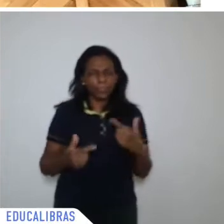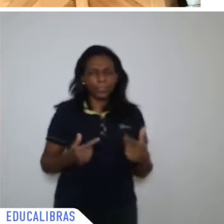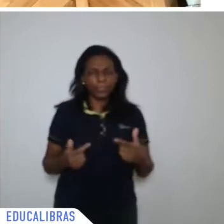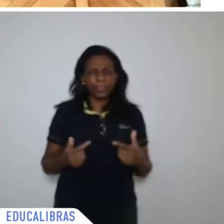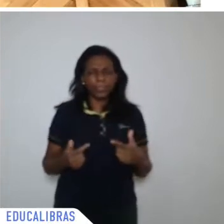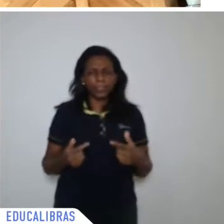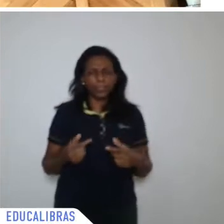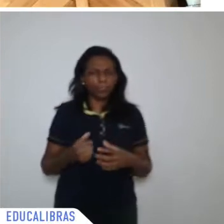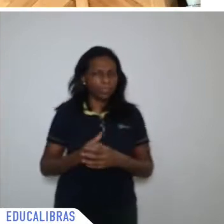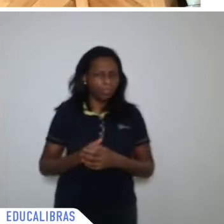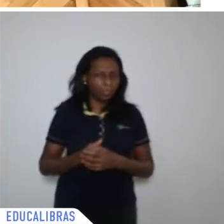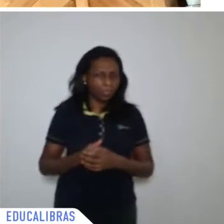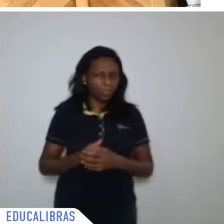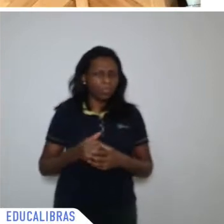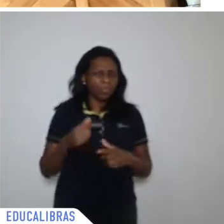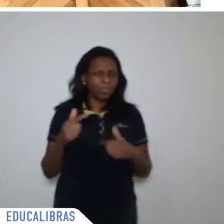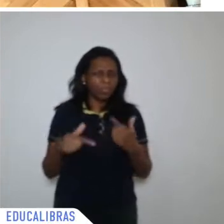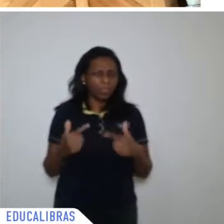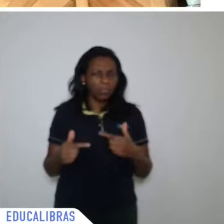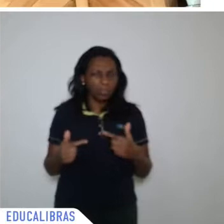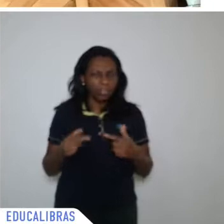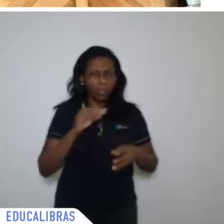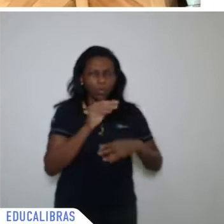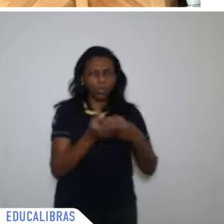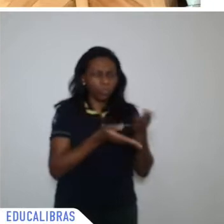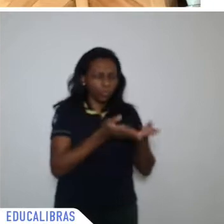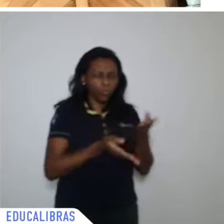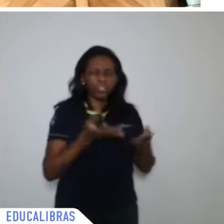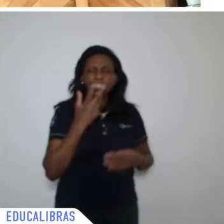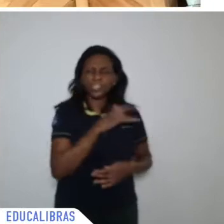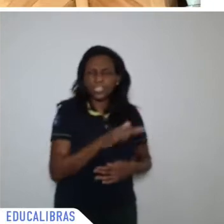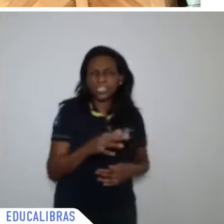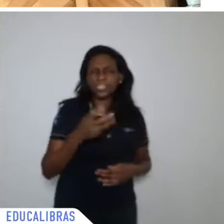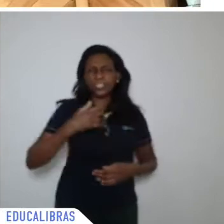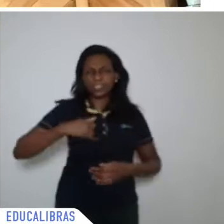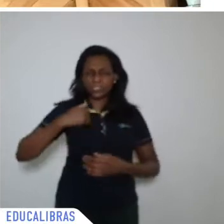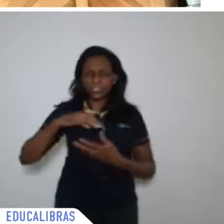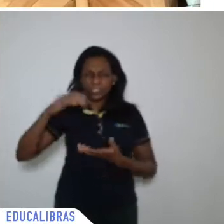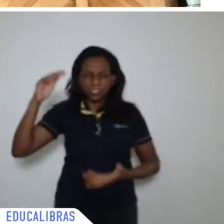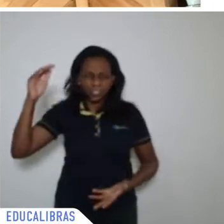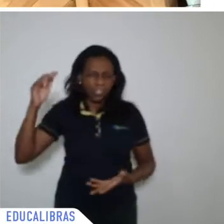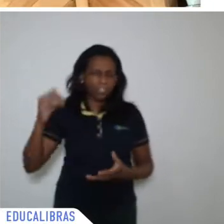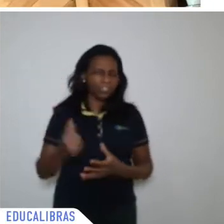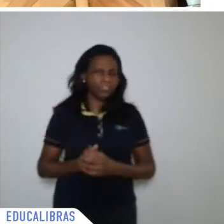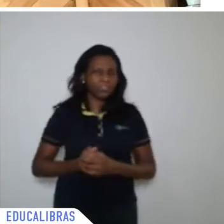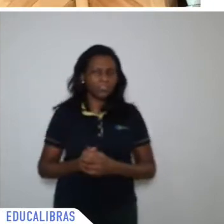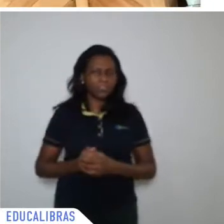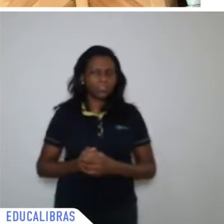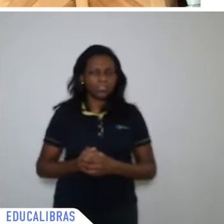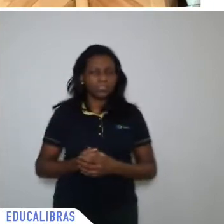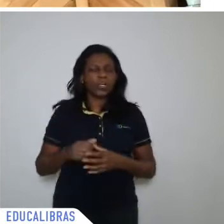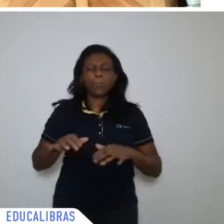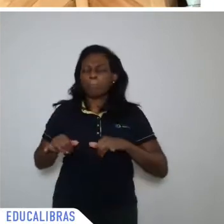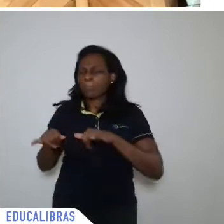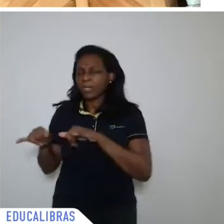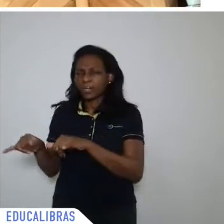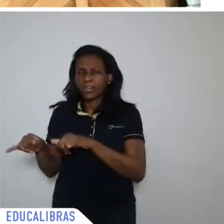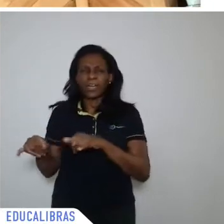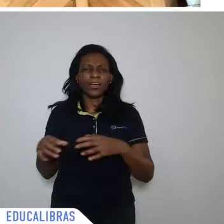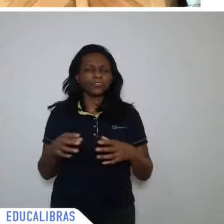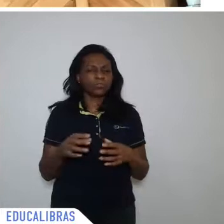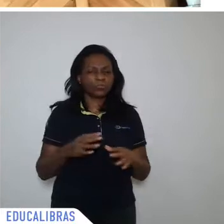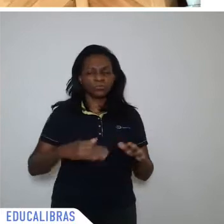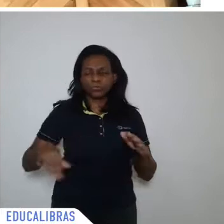It's essential at the pharmacy, at the taking care of children and elderly,